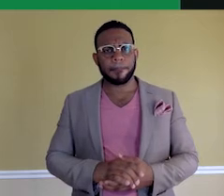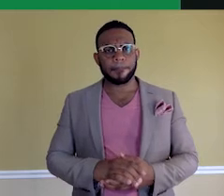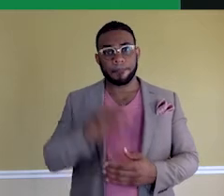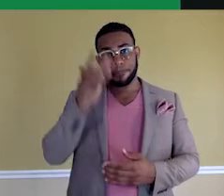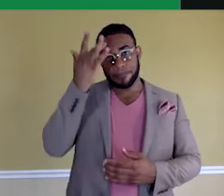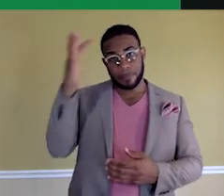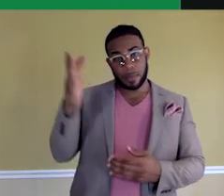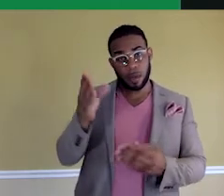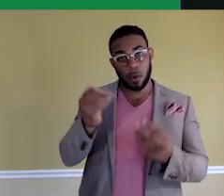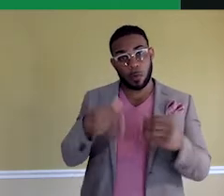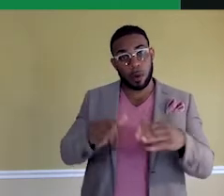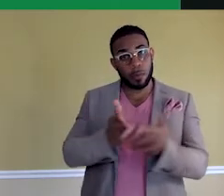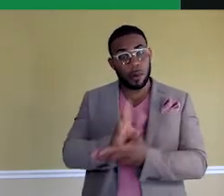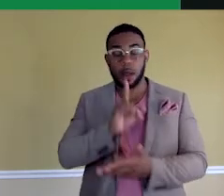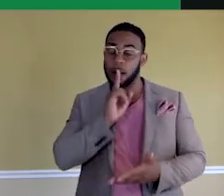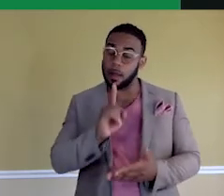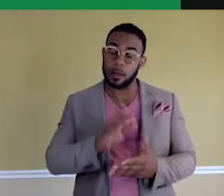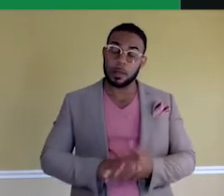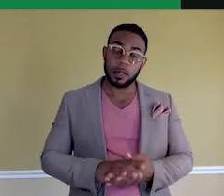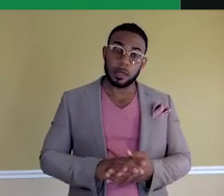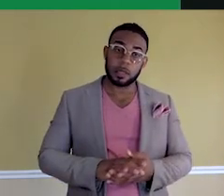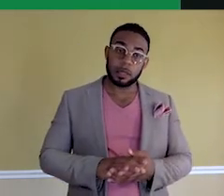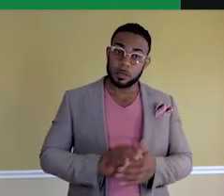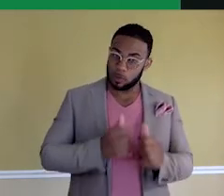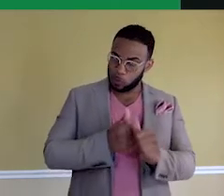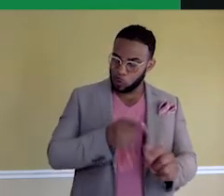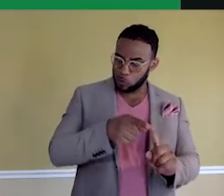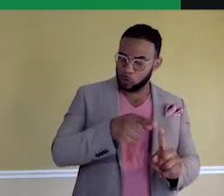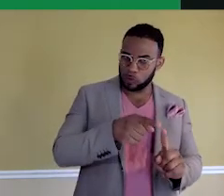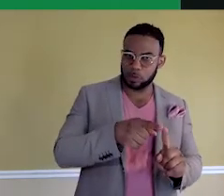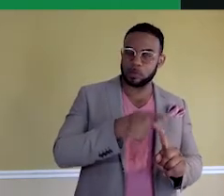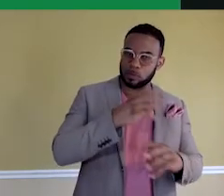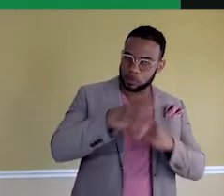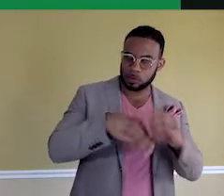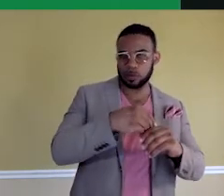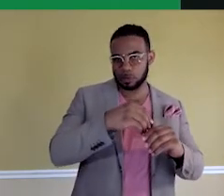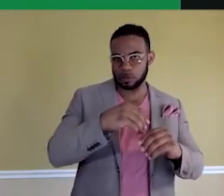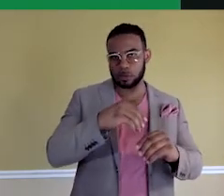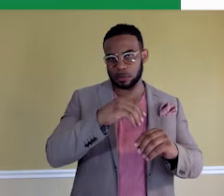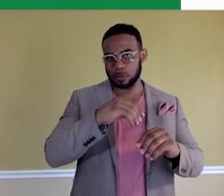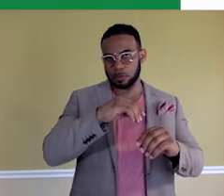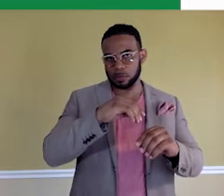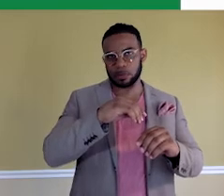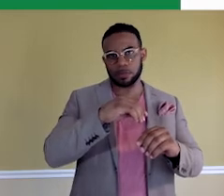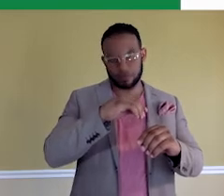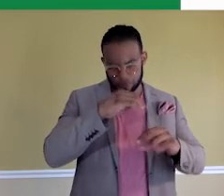Intellectual property rights are, according to the World Intellectual Property Organization,